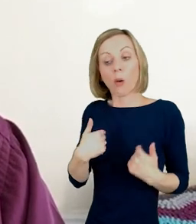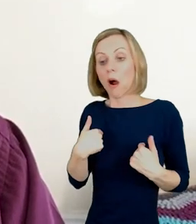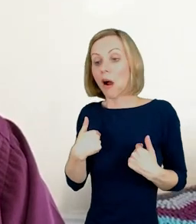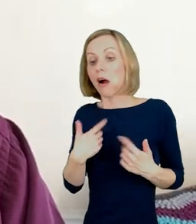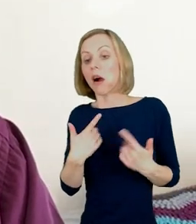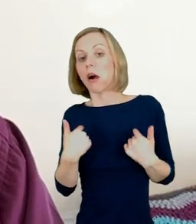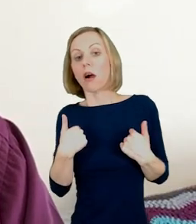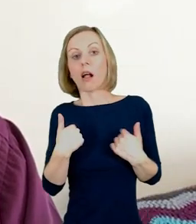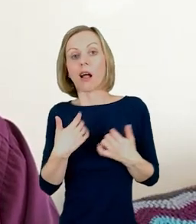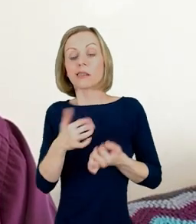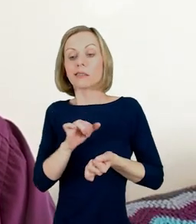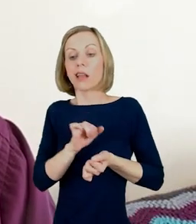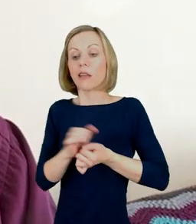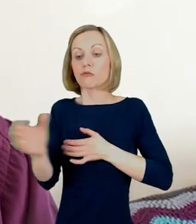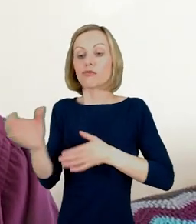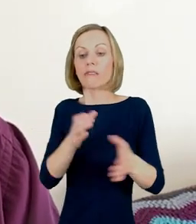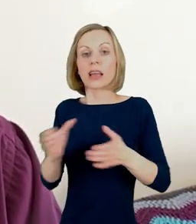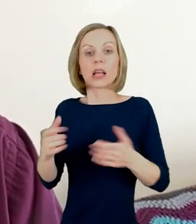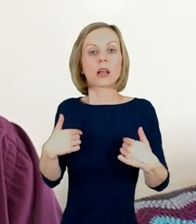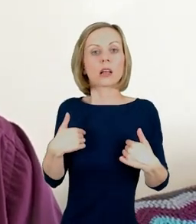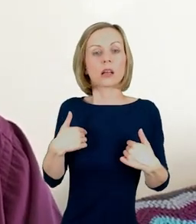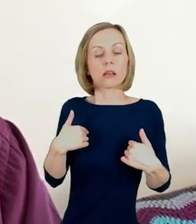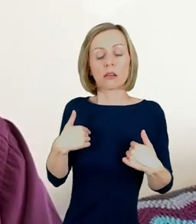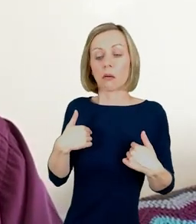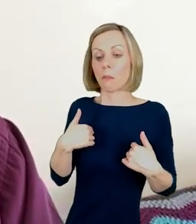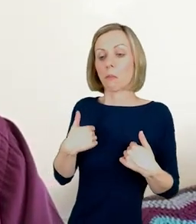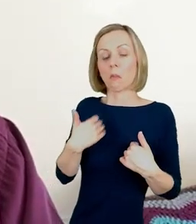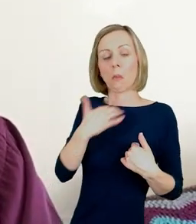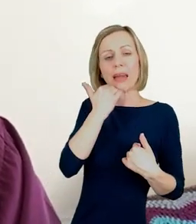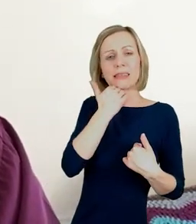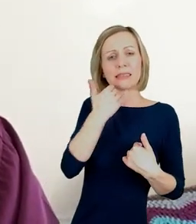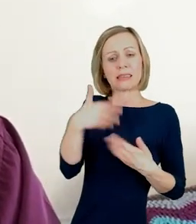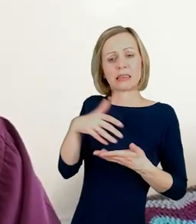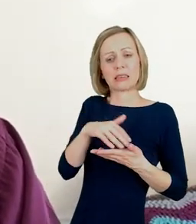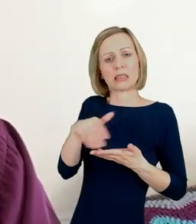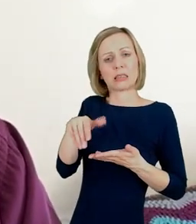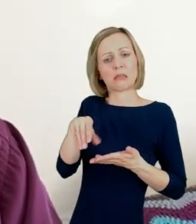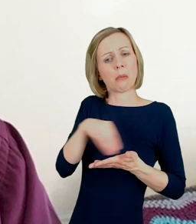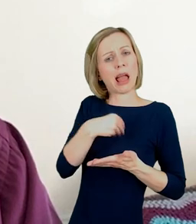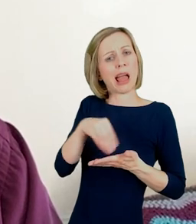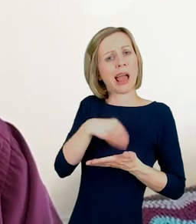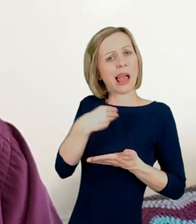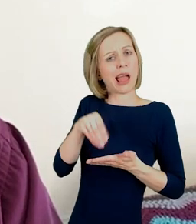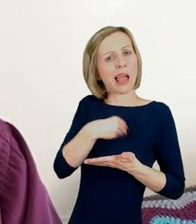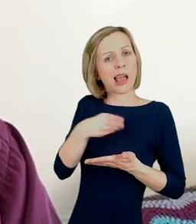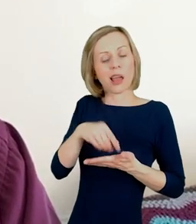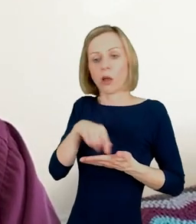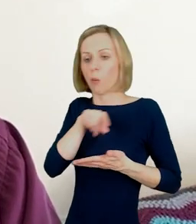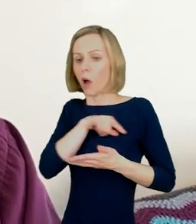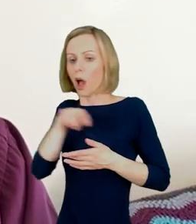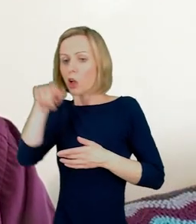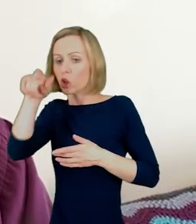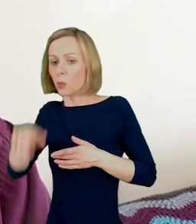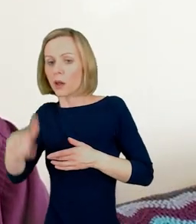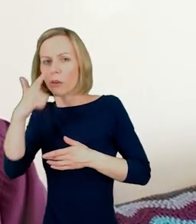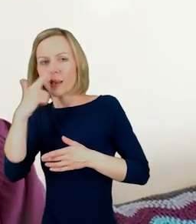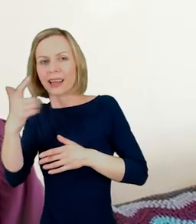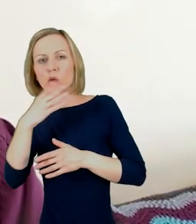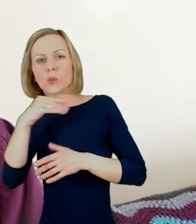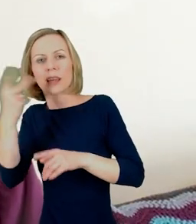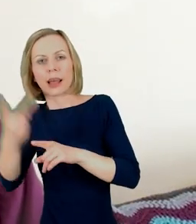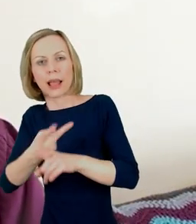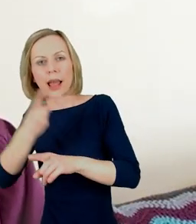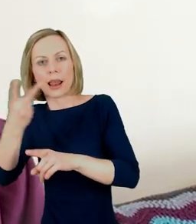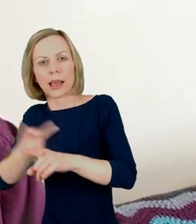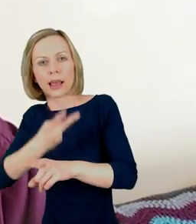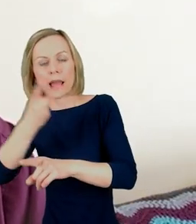who traffic in it. Humans are a resource that can be used and used again. It's